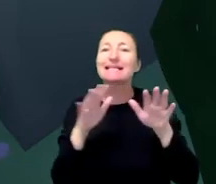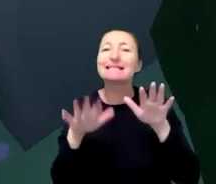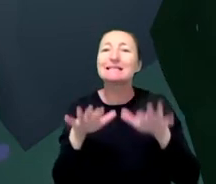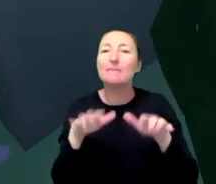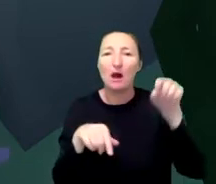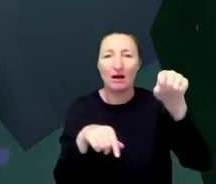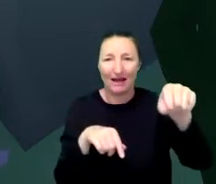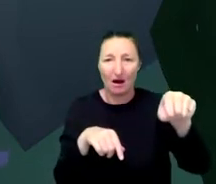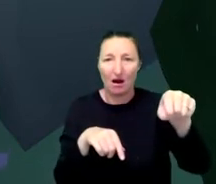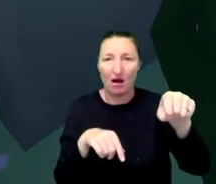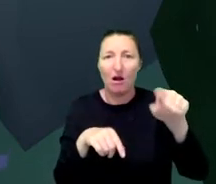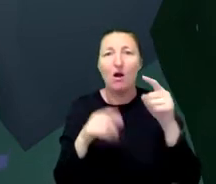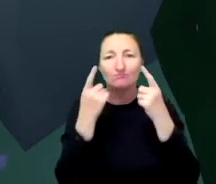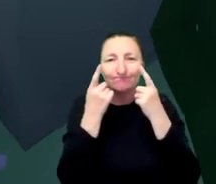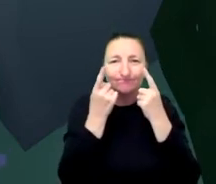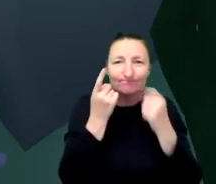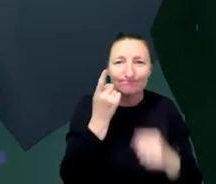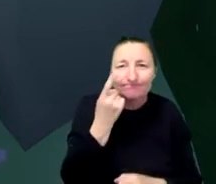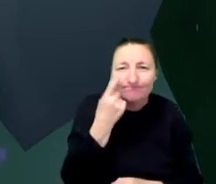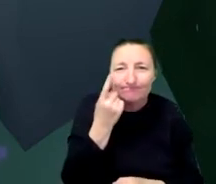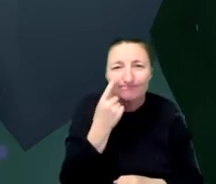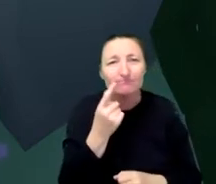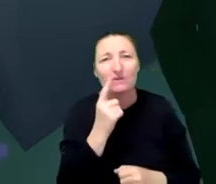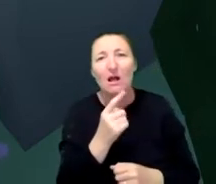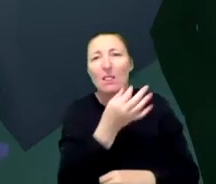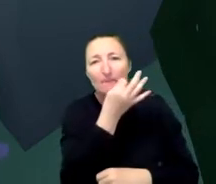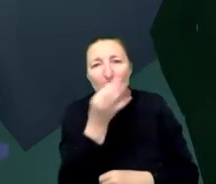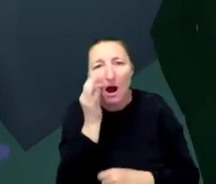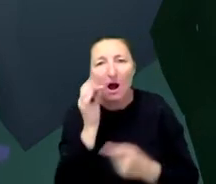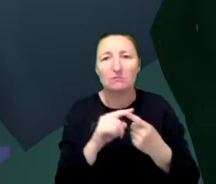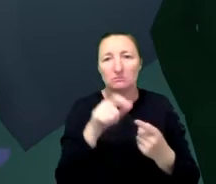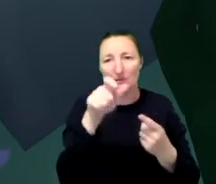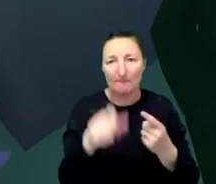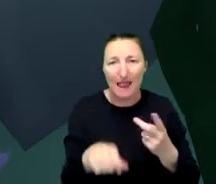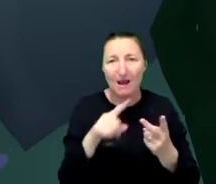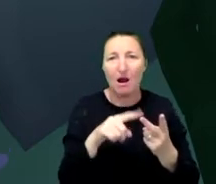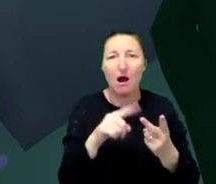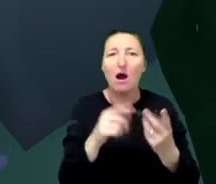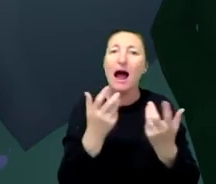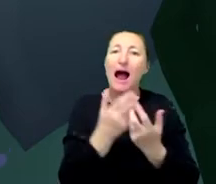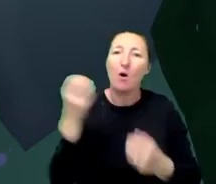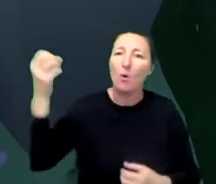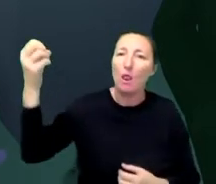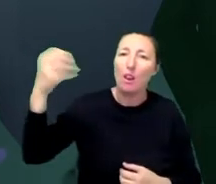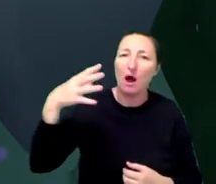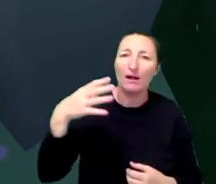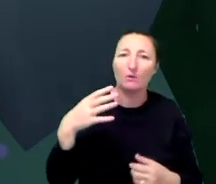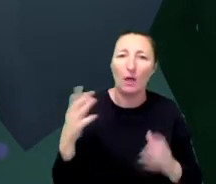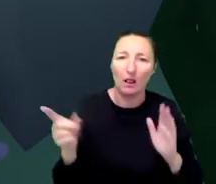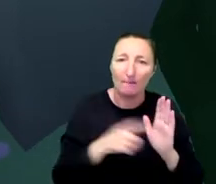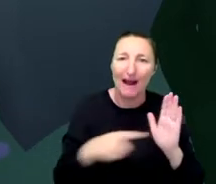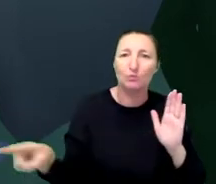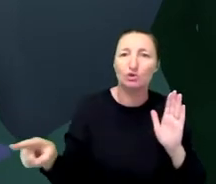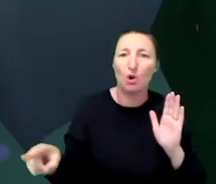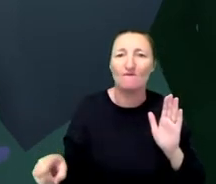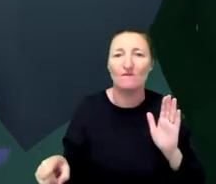And doing that across all of the plants and the player all kind of use this model of lighting.